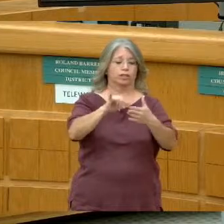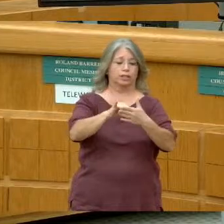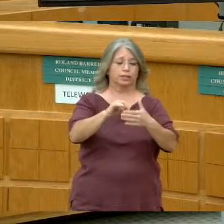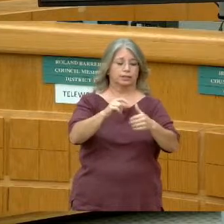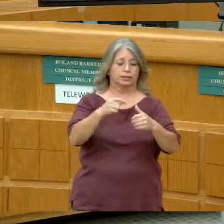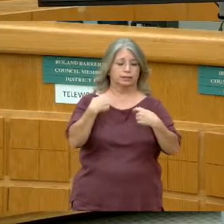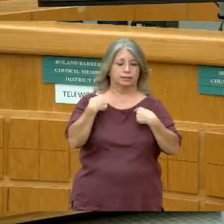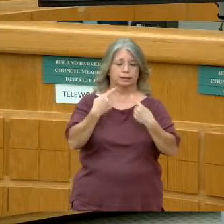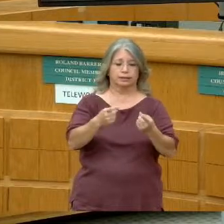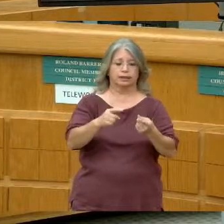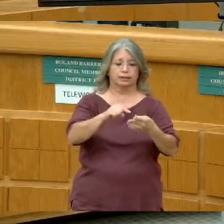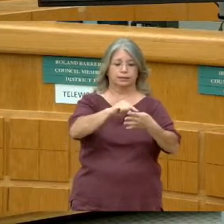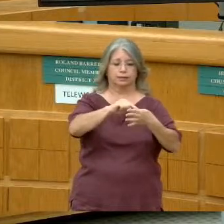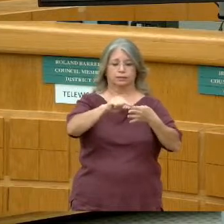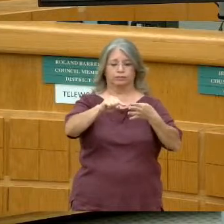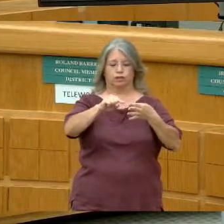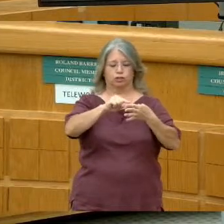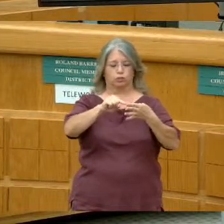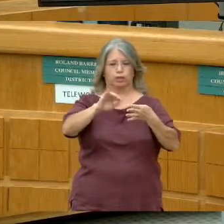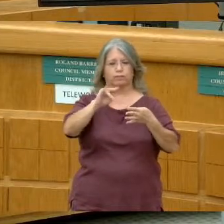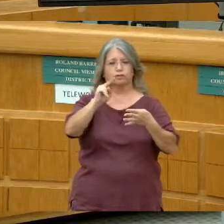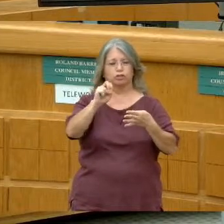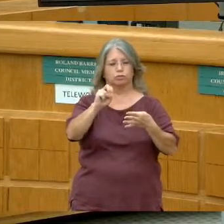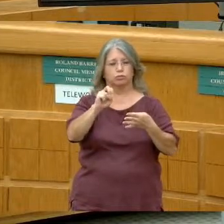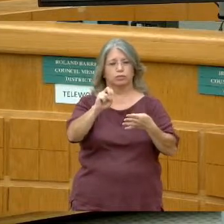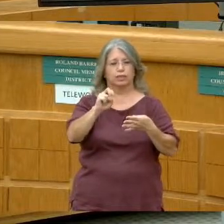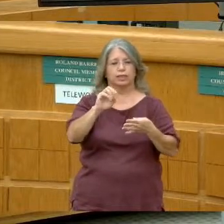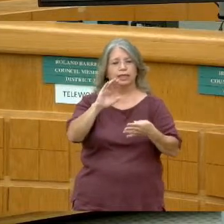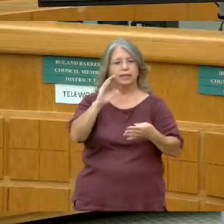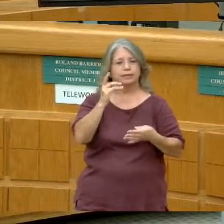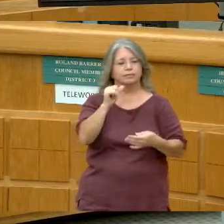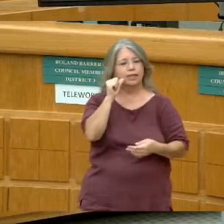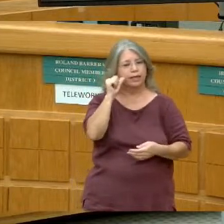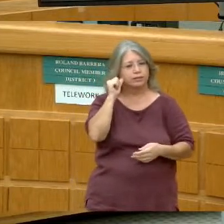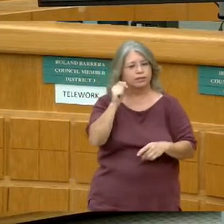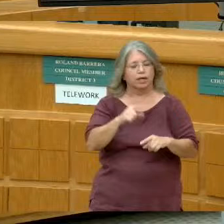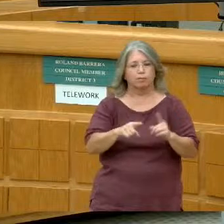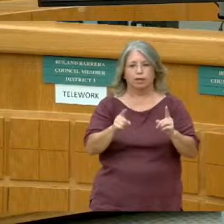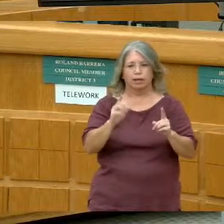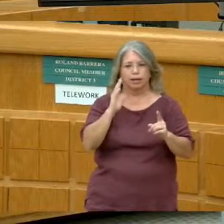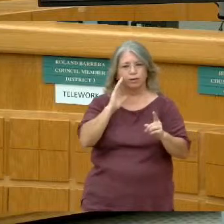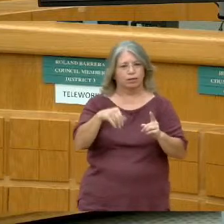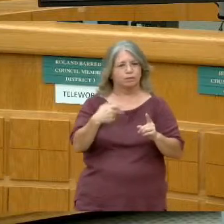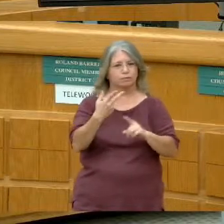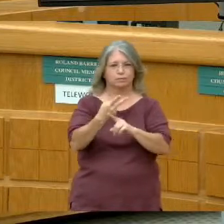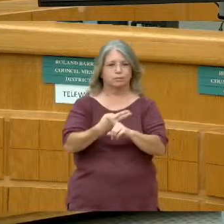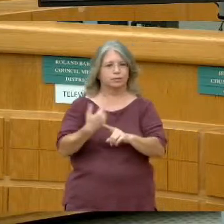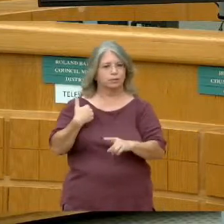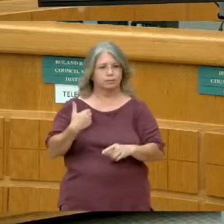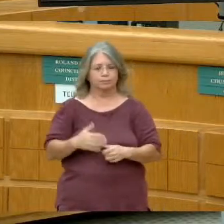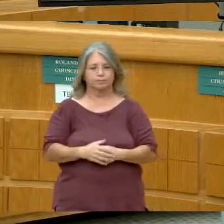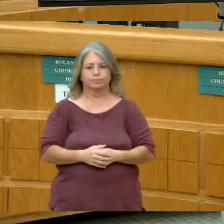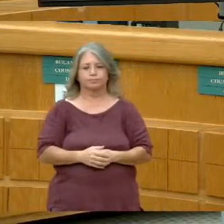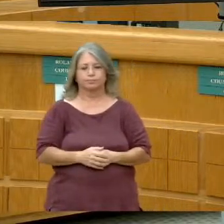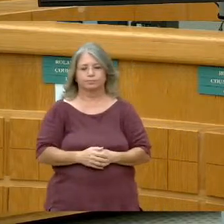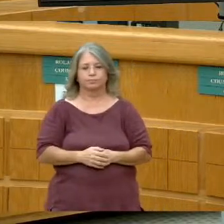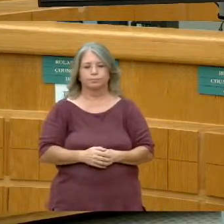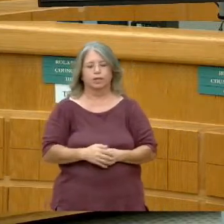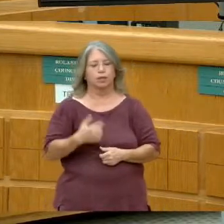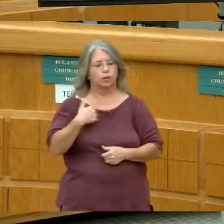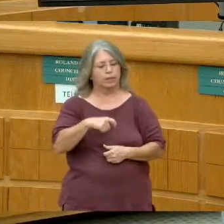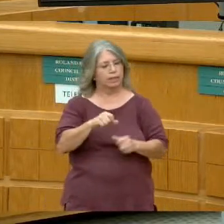And it almost seems like yesterday. At the same time, I know that's a long time ago. We need to stay the course